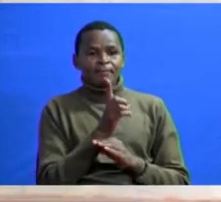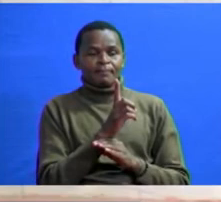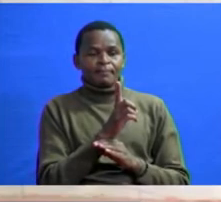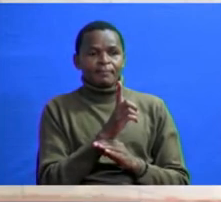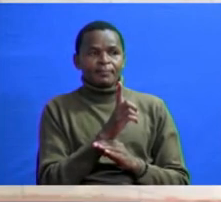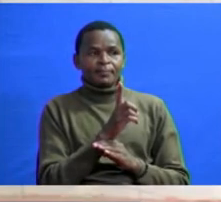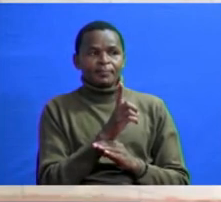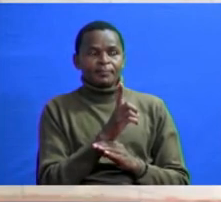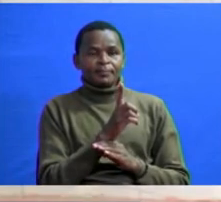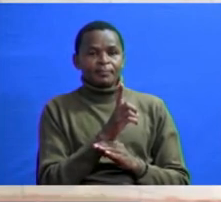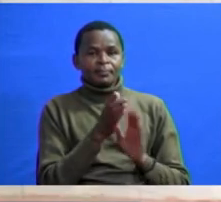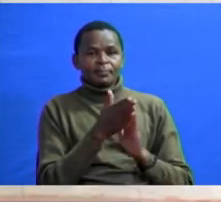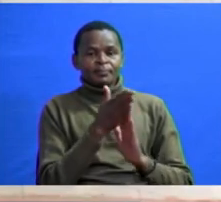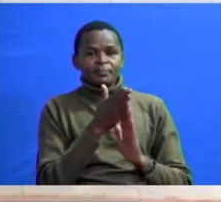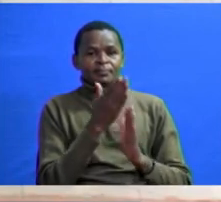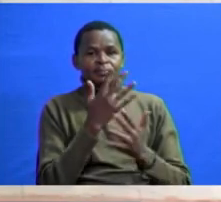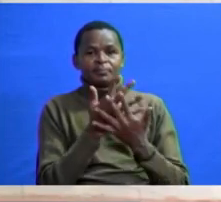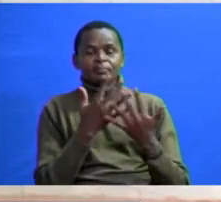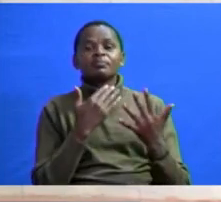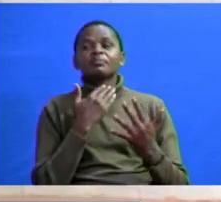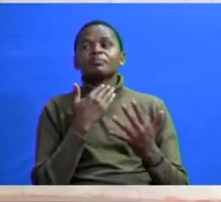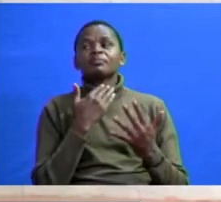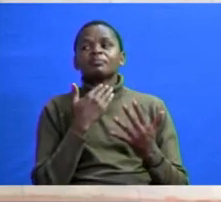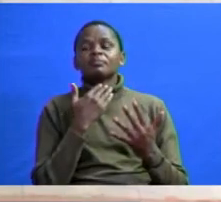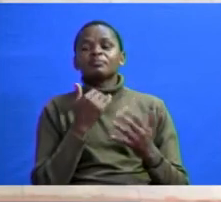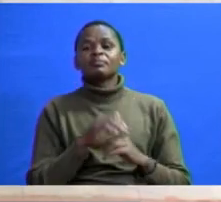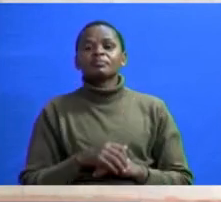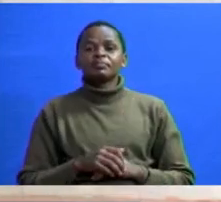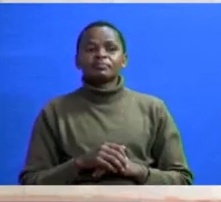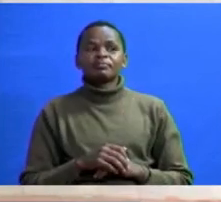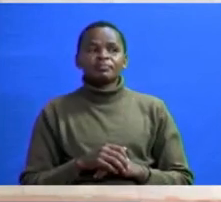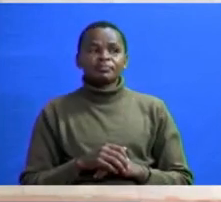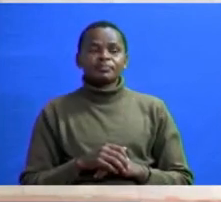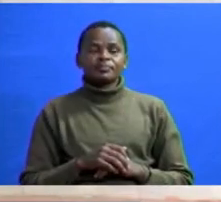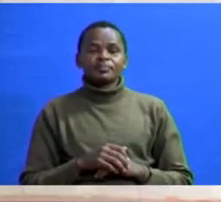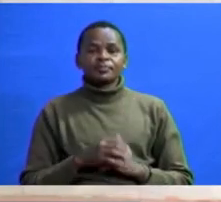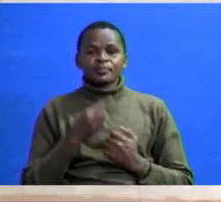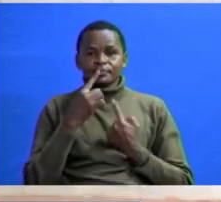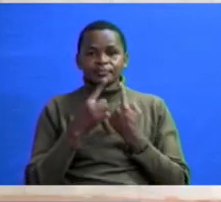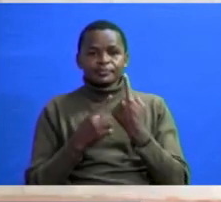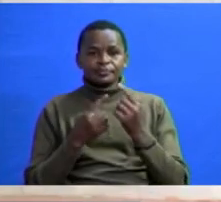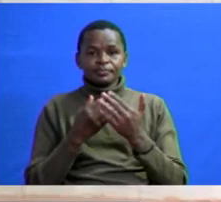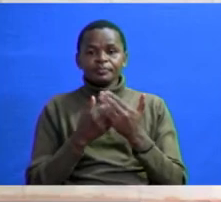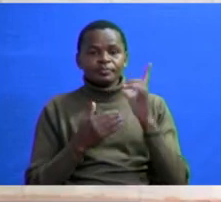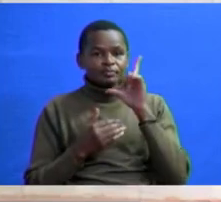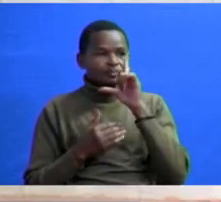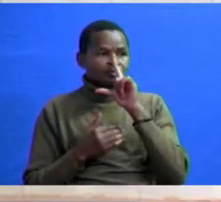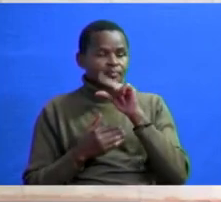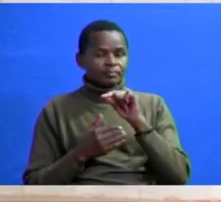go a bit faster because there are things I would like us to talk about before we leave this